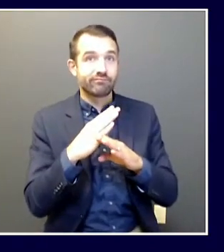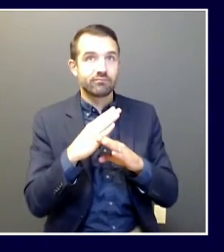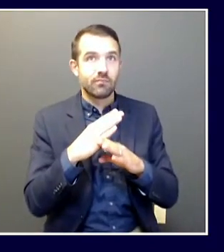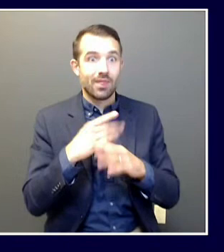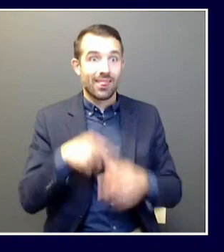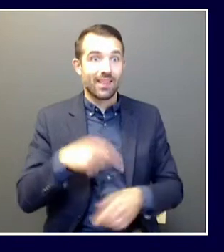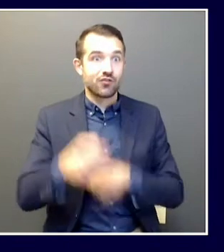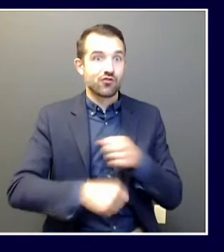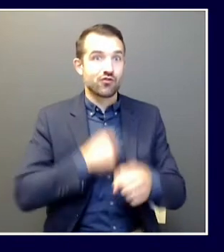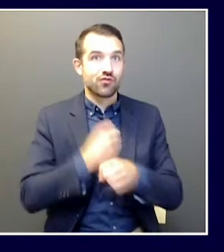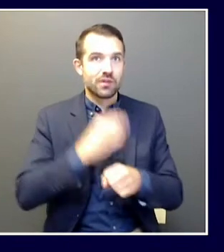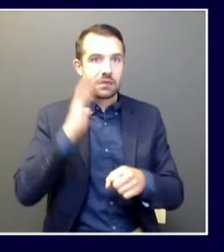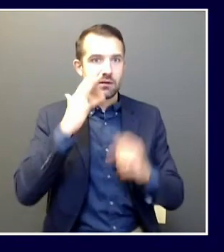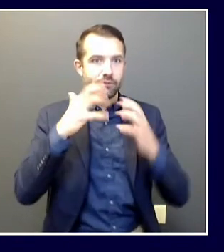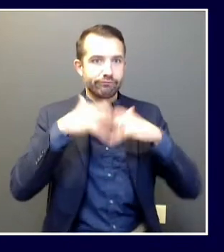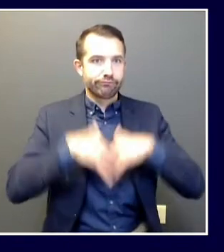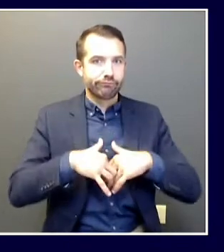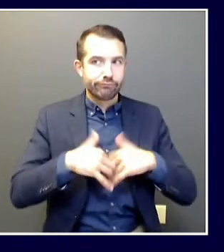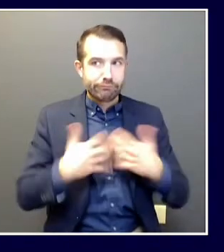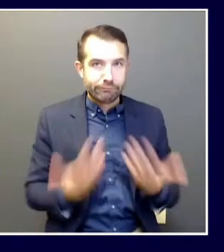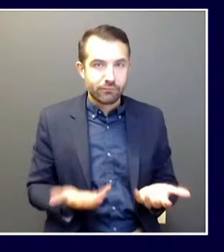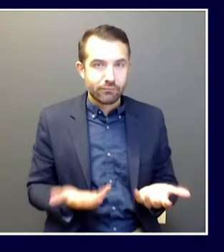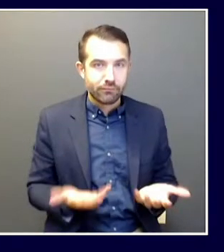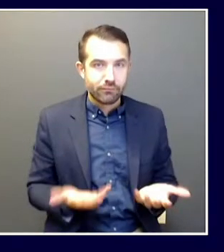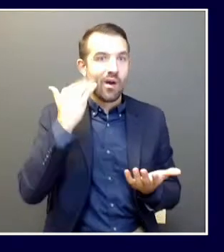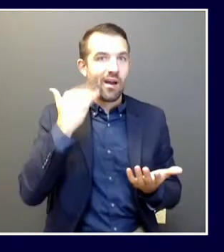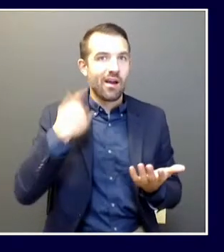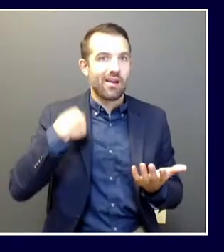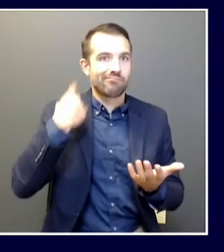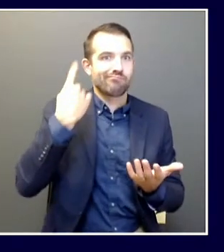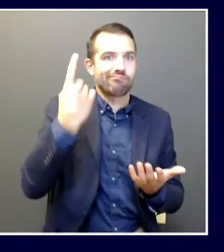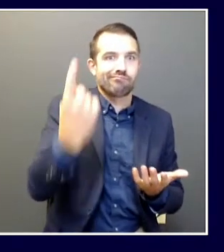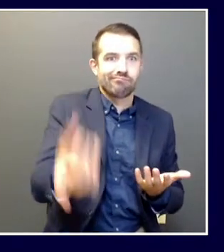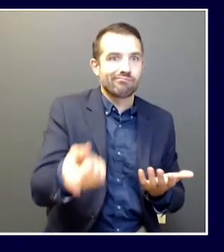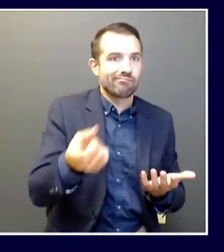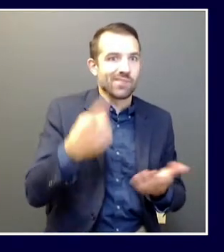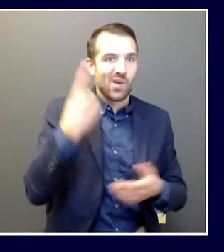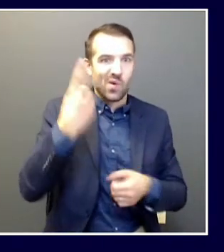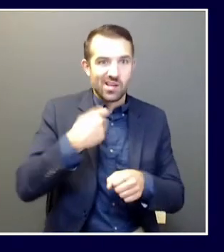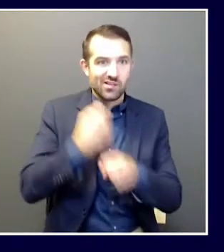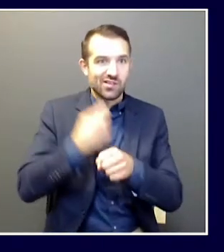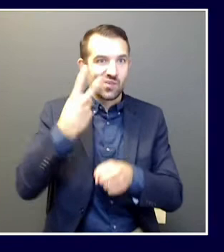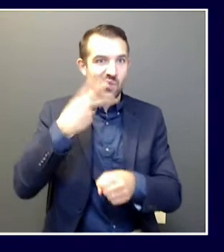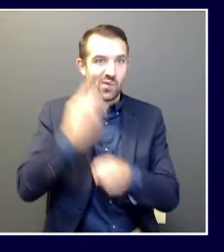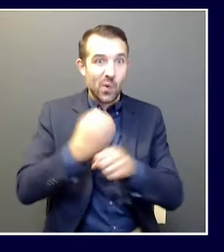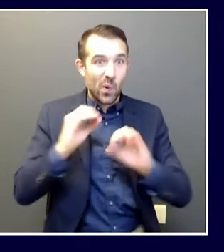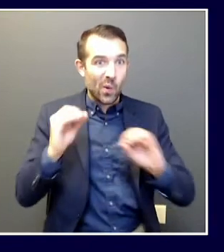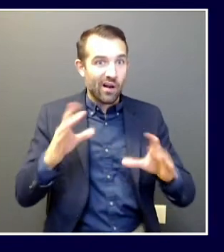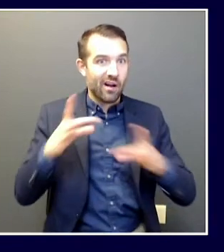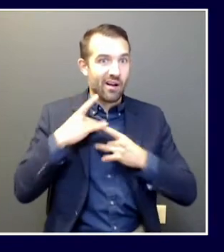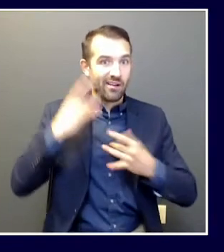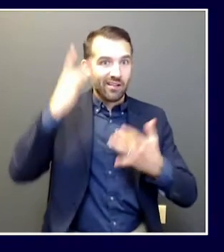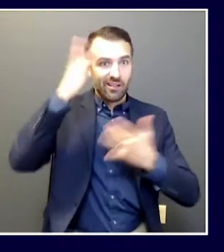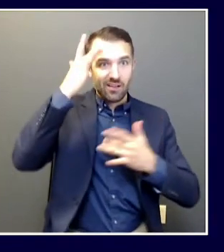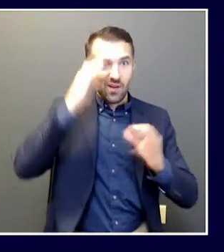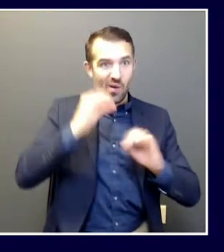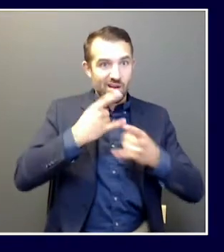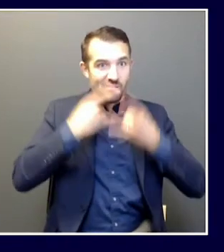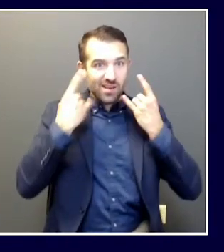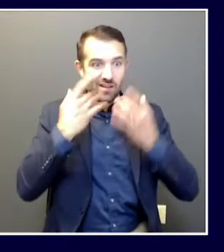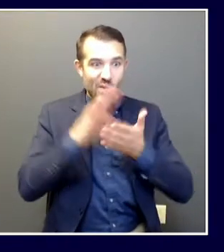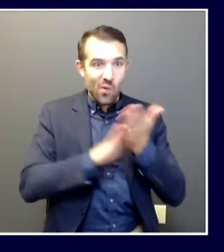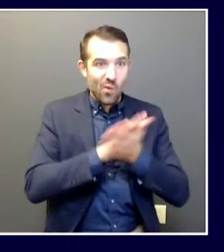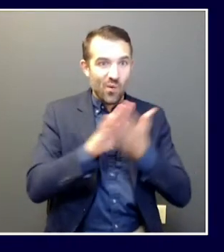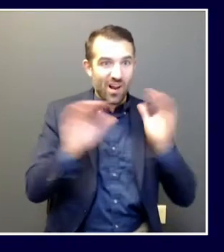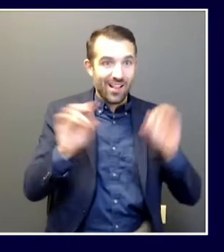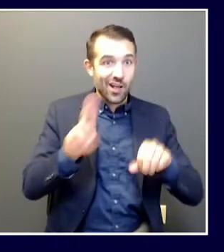Amy, is as with so many things pandemic related, we don't know what the future will bring, but there are reasons to be concerned. But there